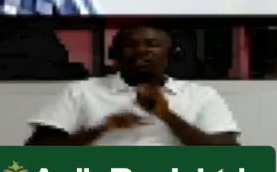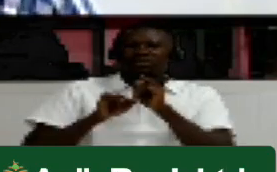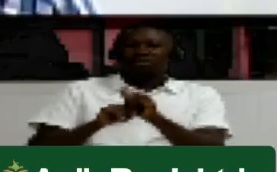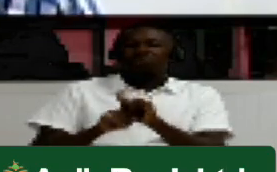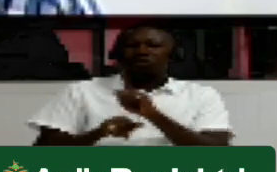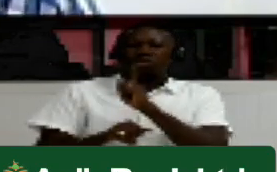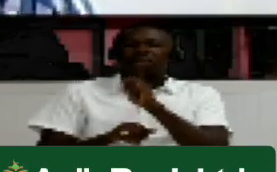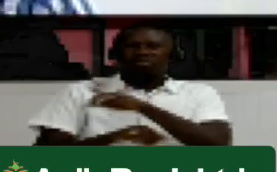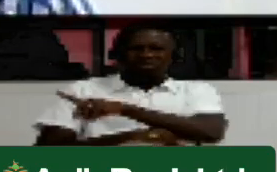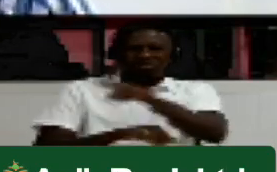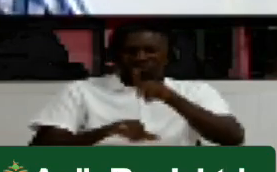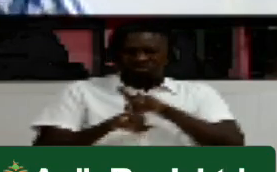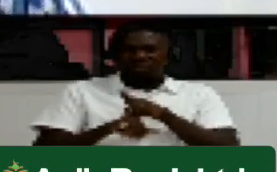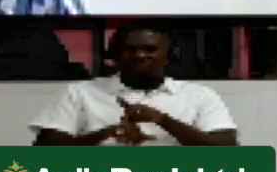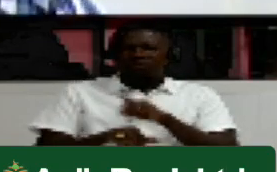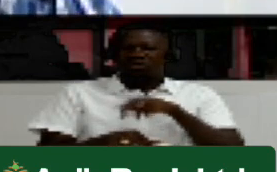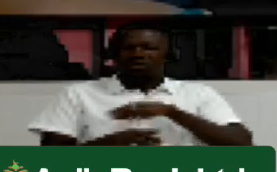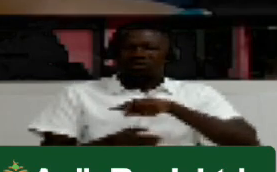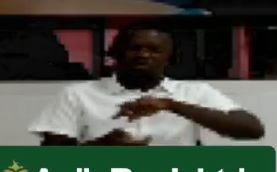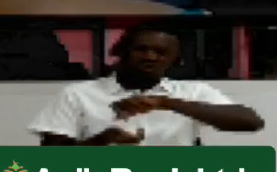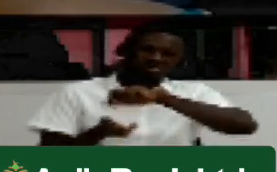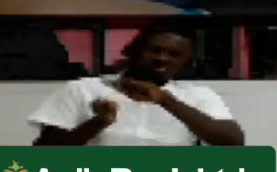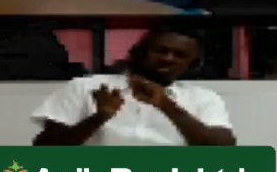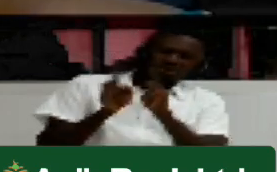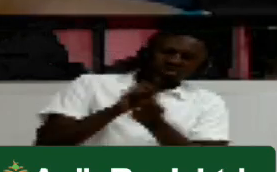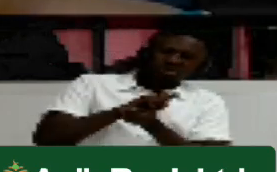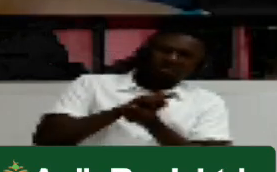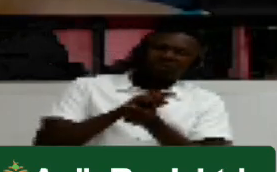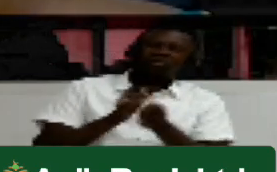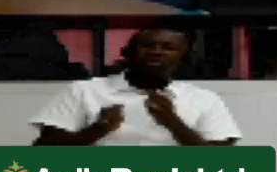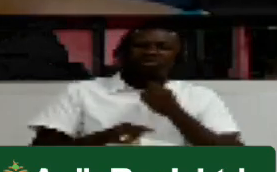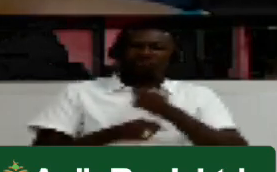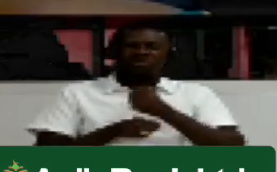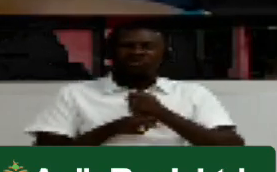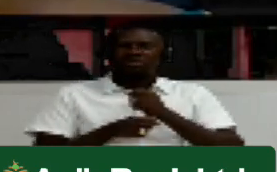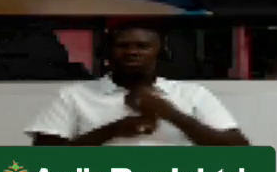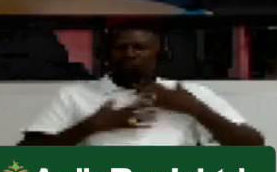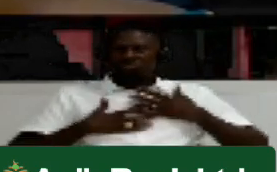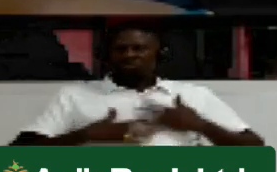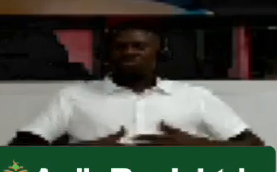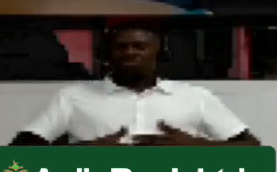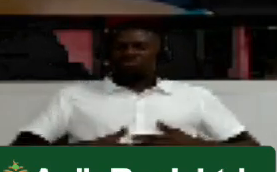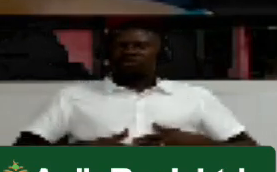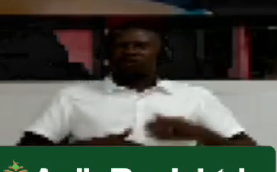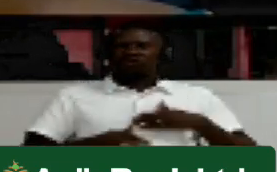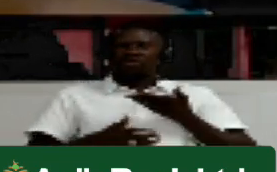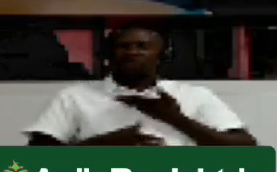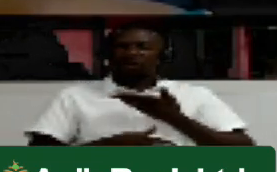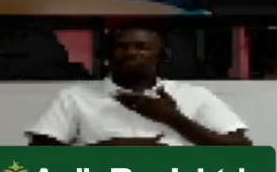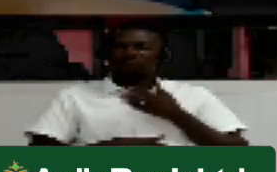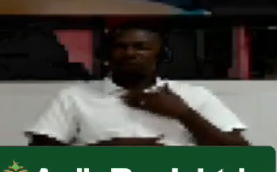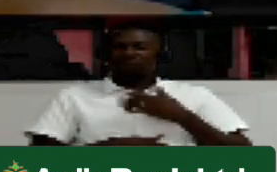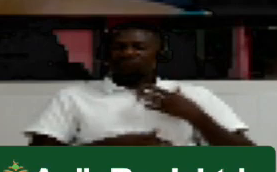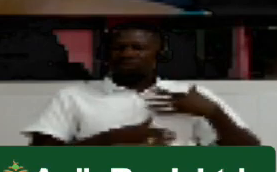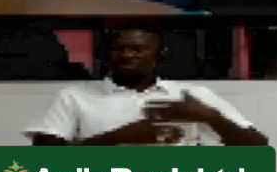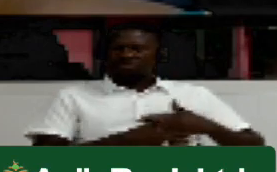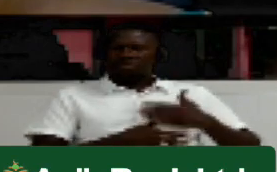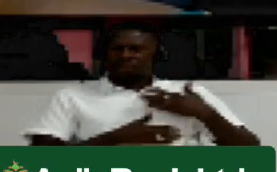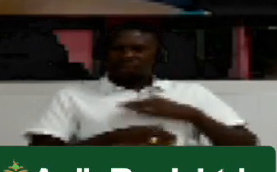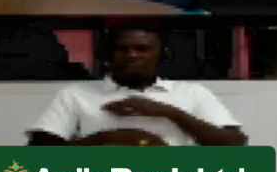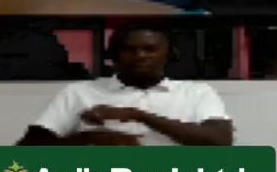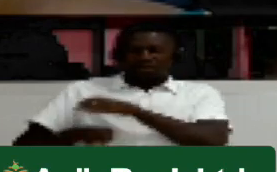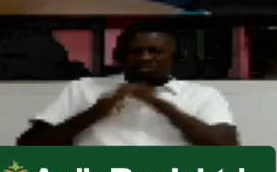at one place without turning, so it caused his body to have these bed sores,